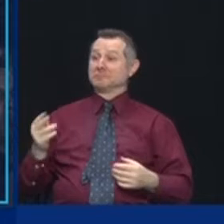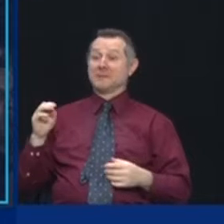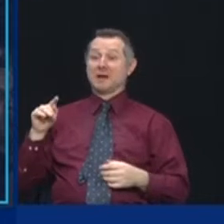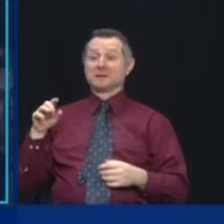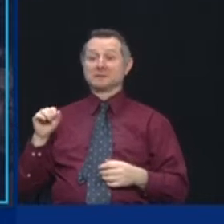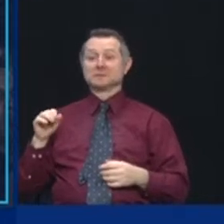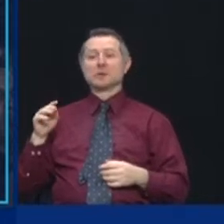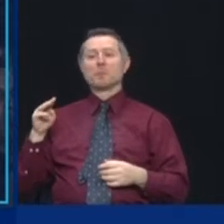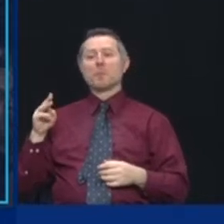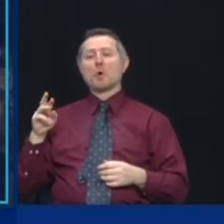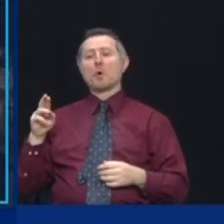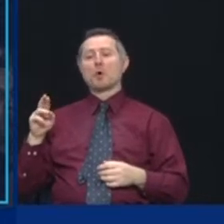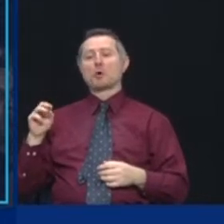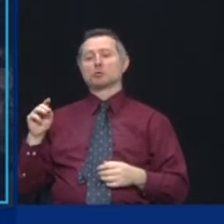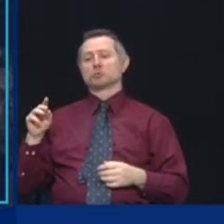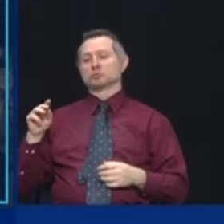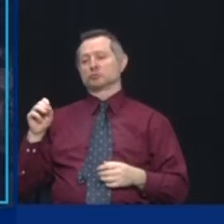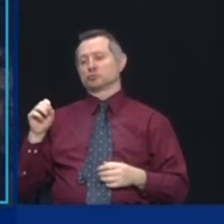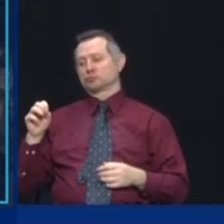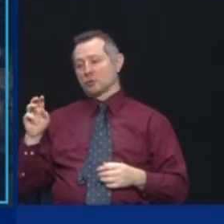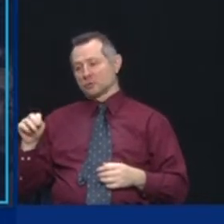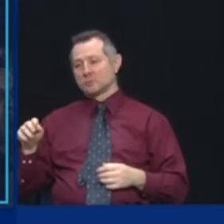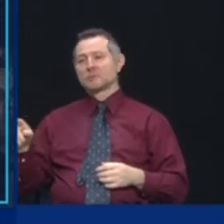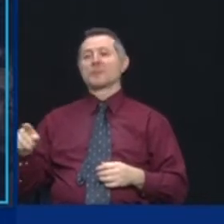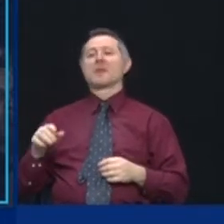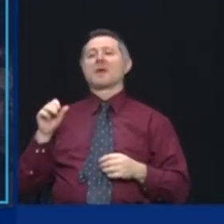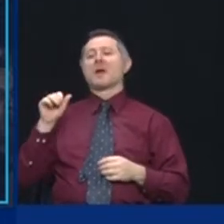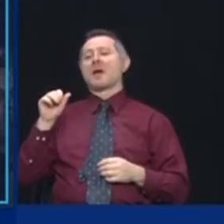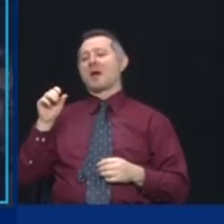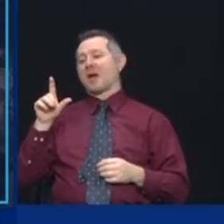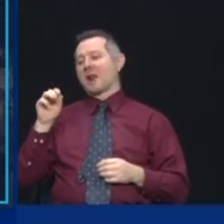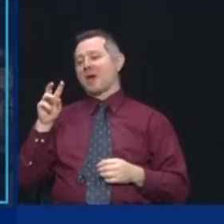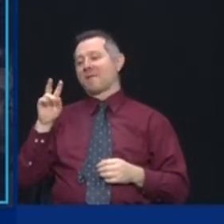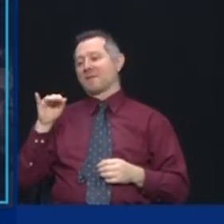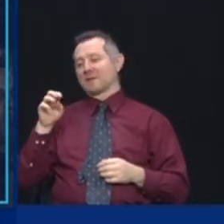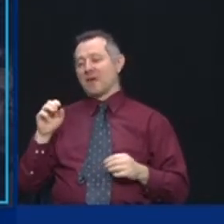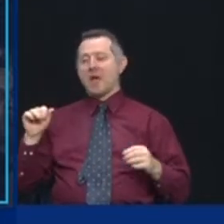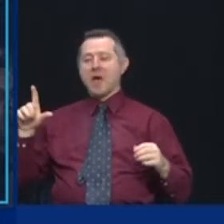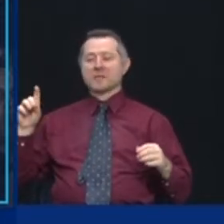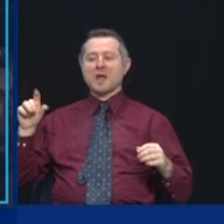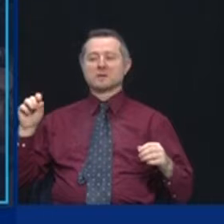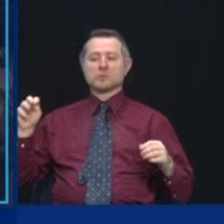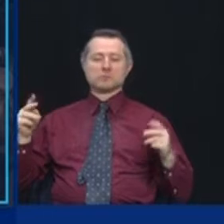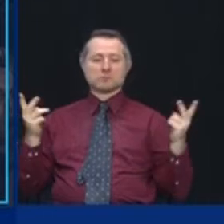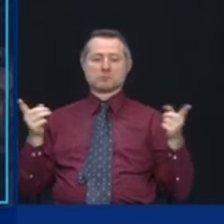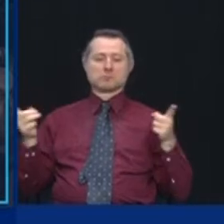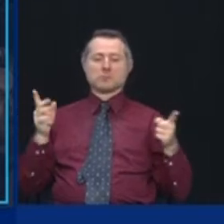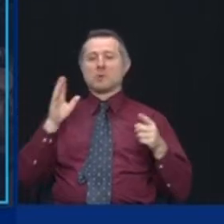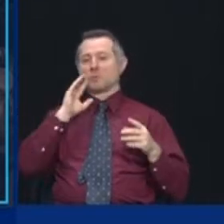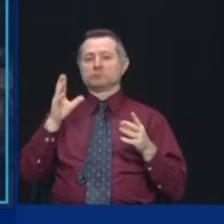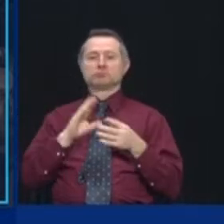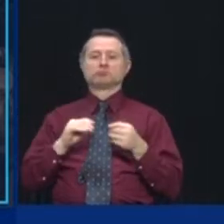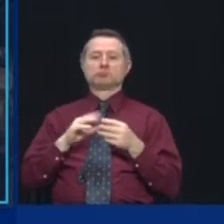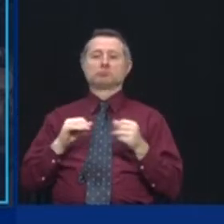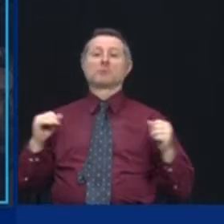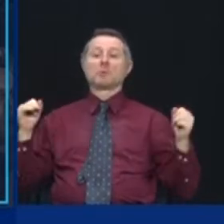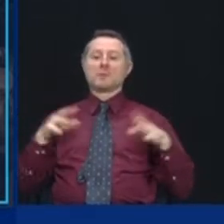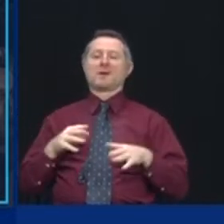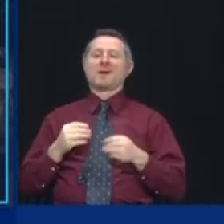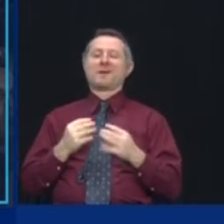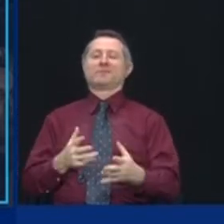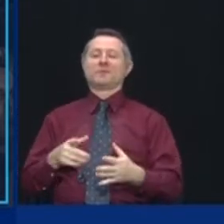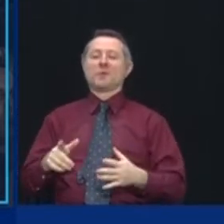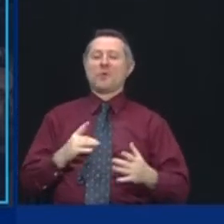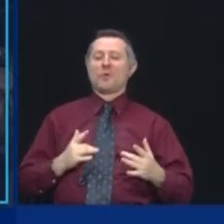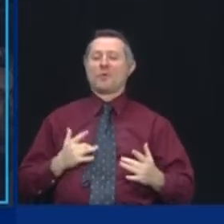crowd energizes. The crowd brings the rhythm. The crowd brings the